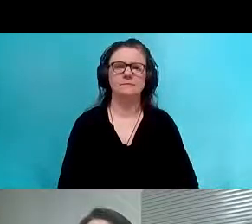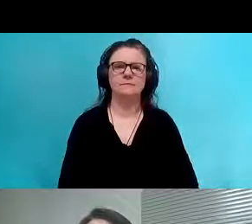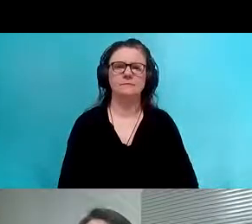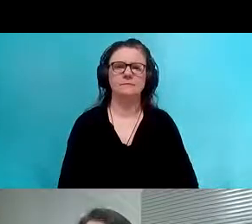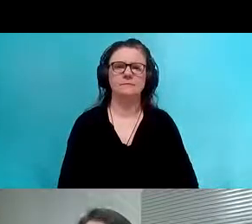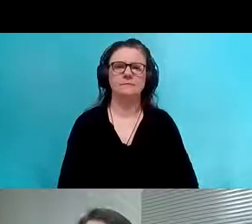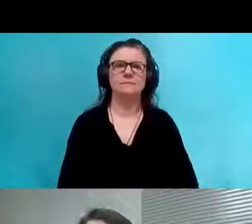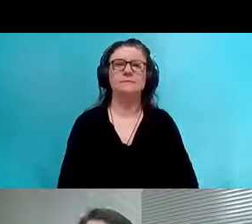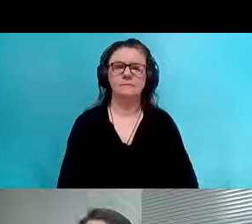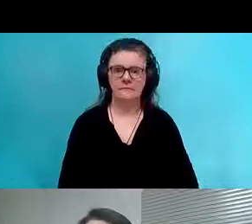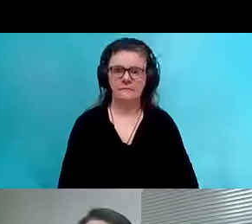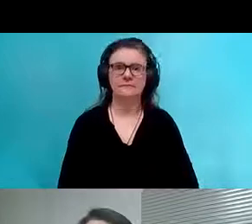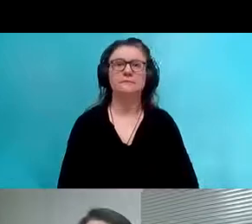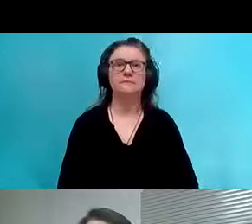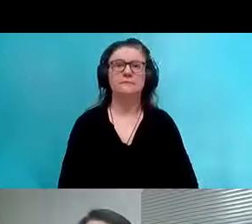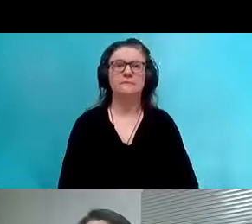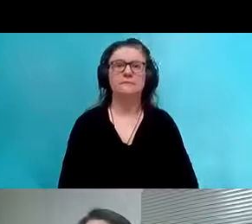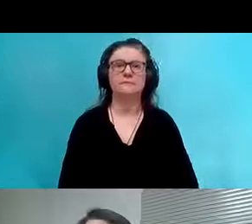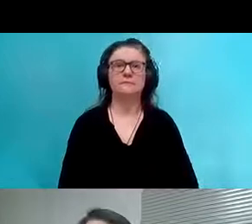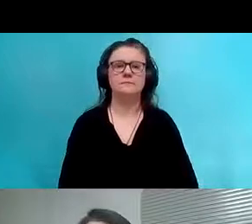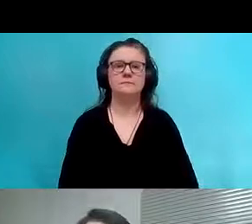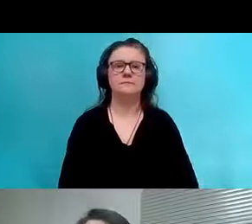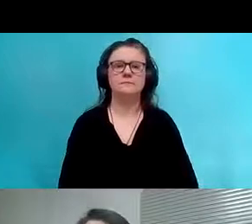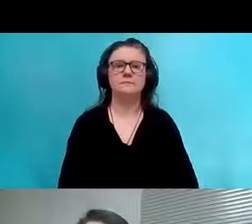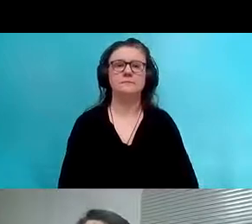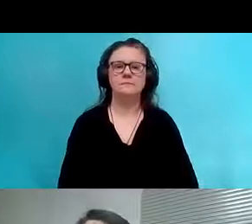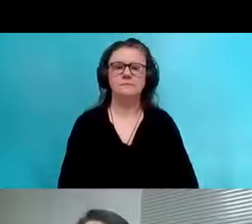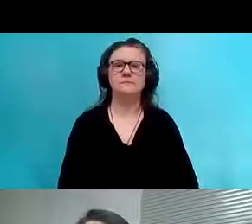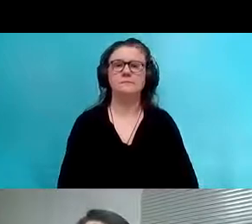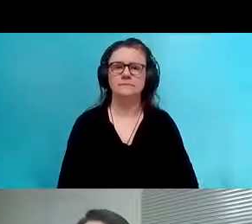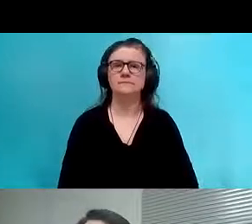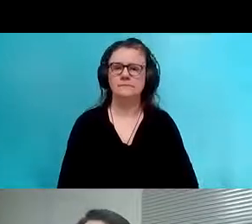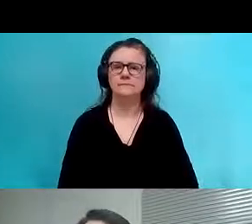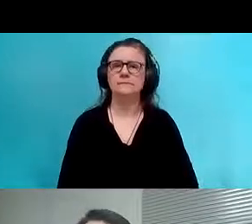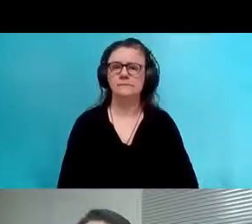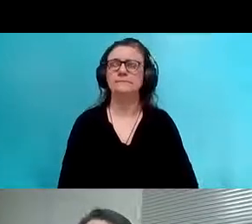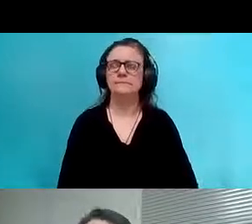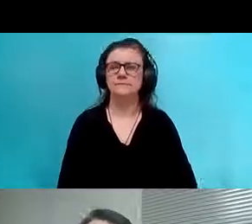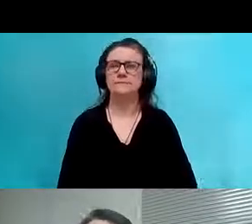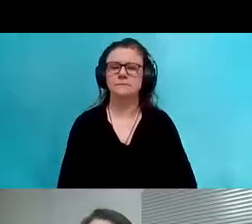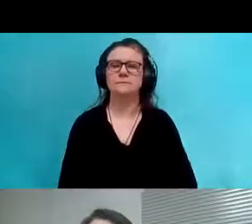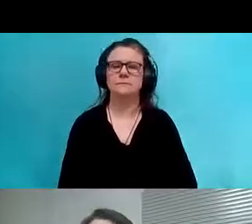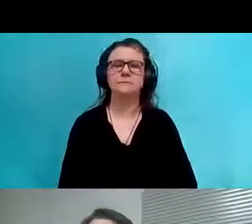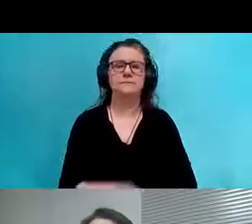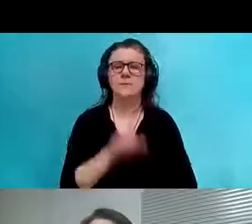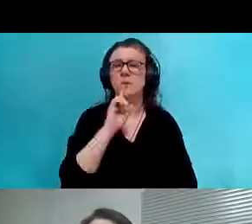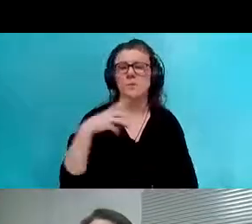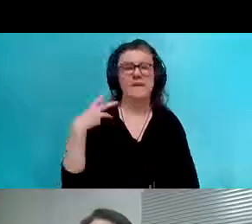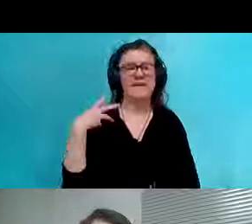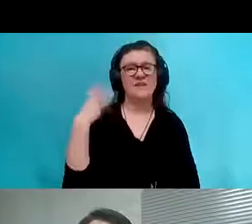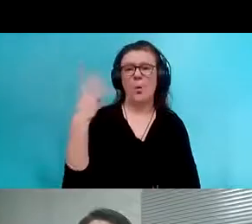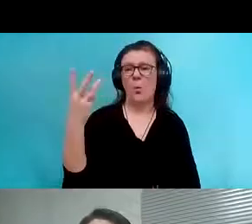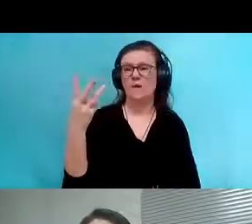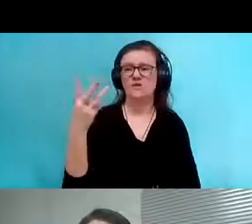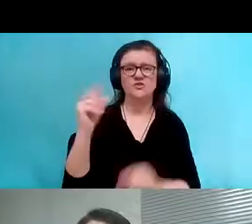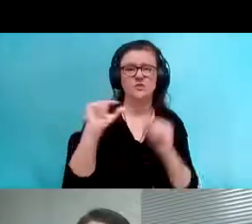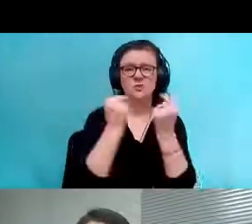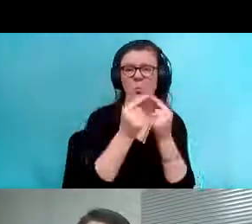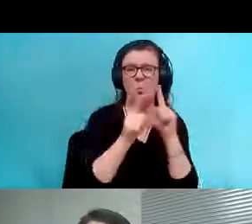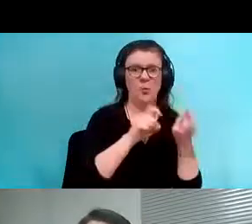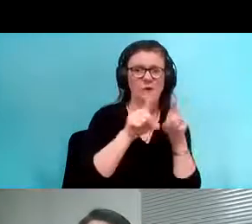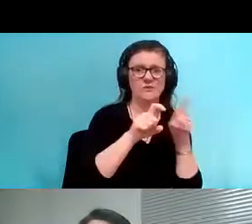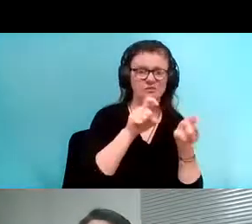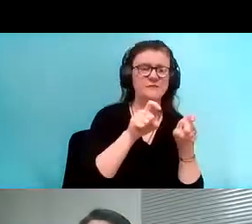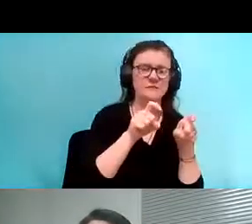So as a way forward, we think that we need to explore the use of the Washington Group questionnaire alongside some other